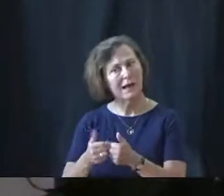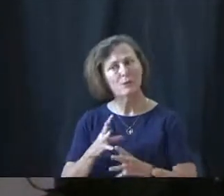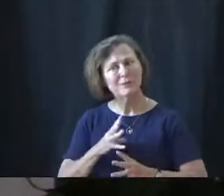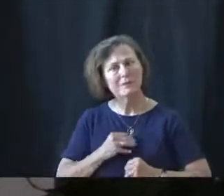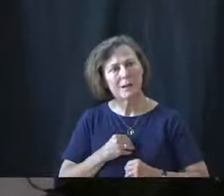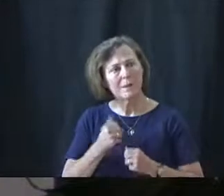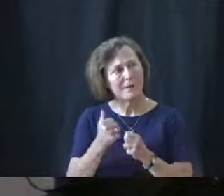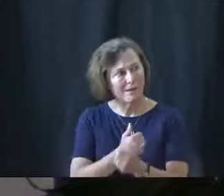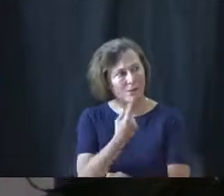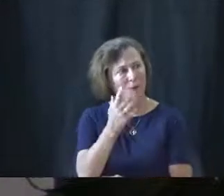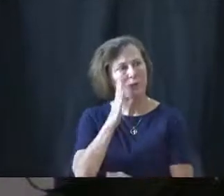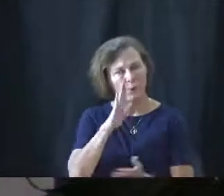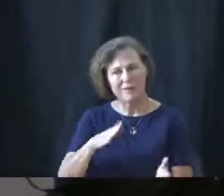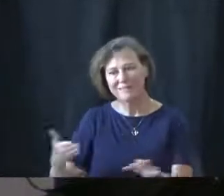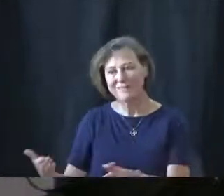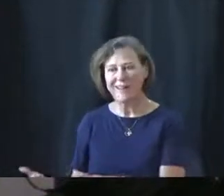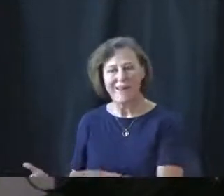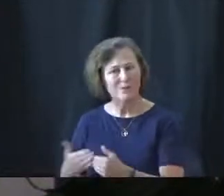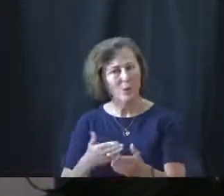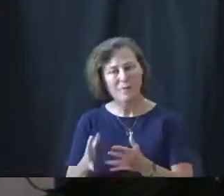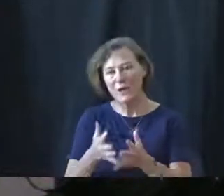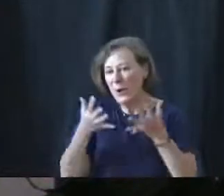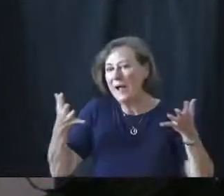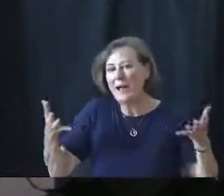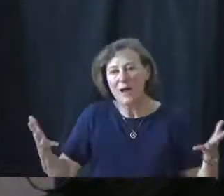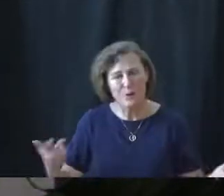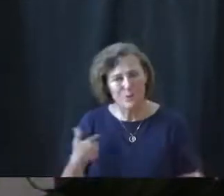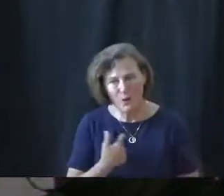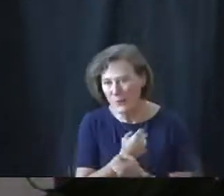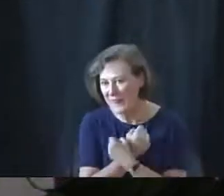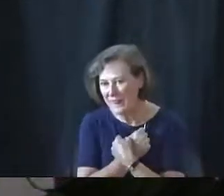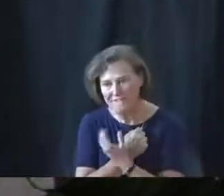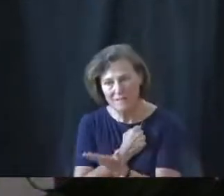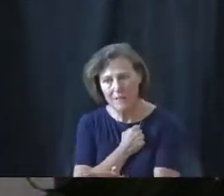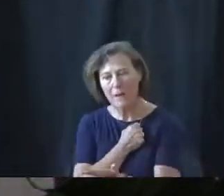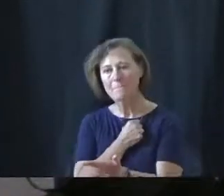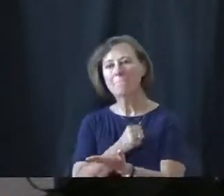dies, no matter how much we love them.